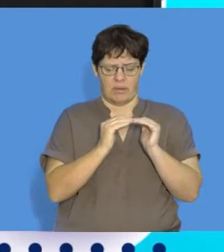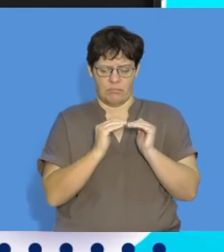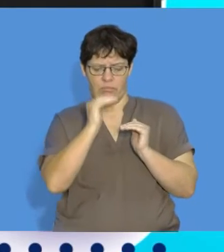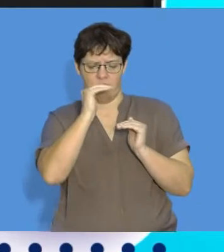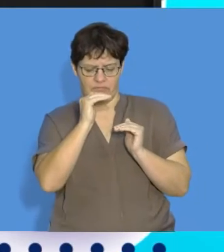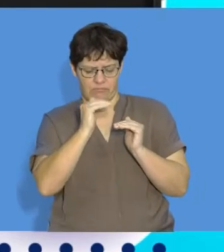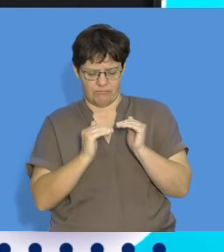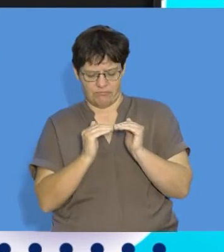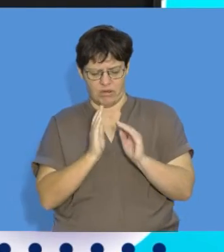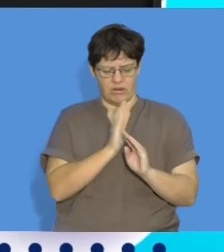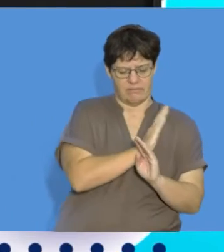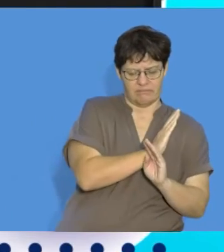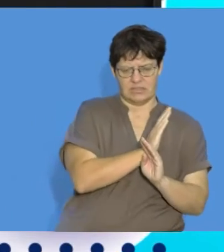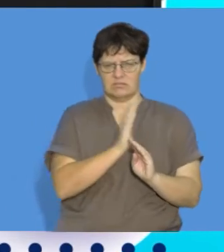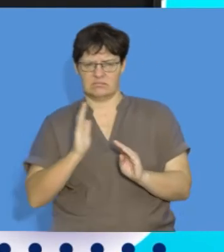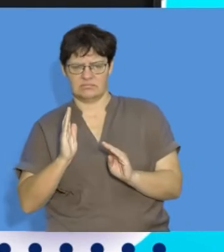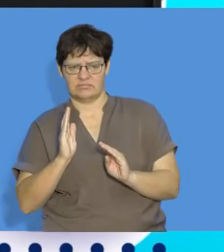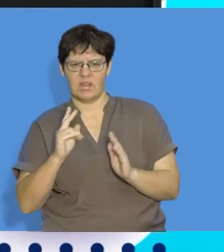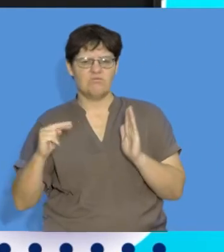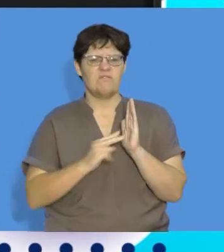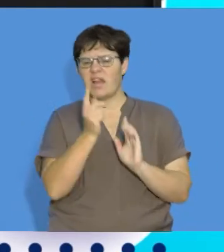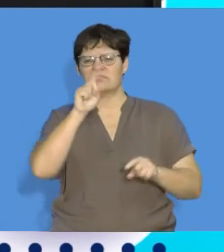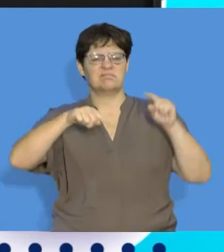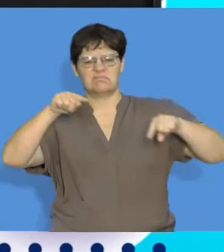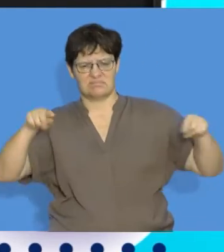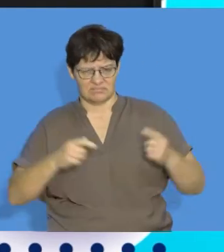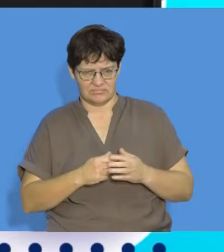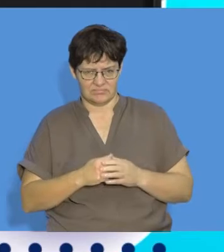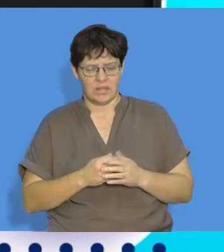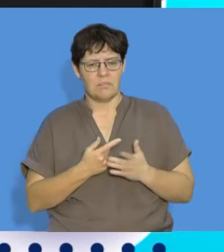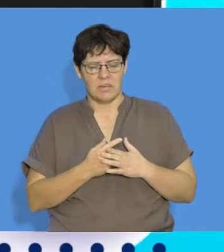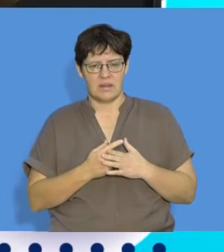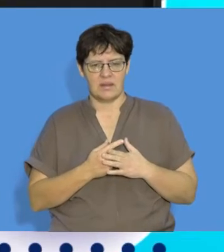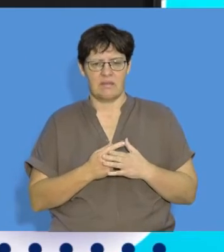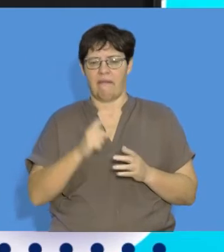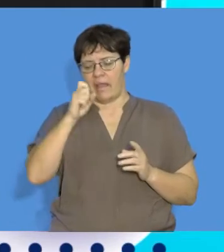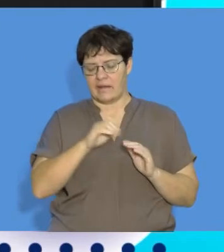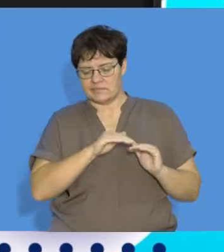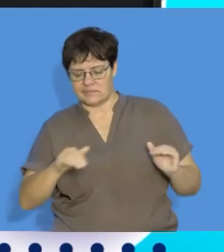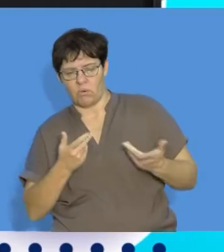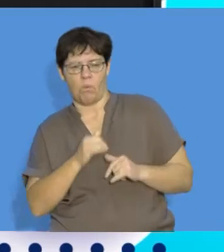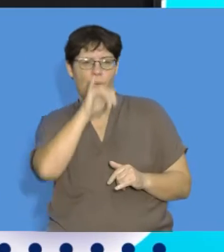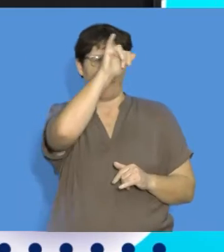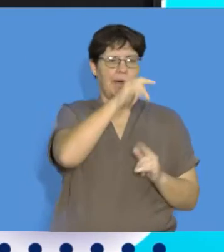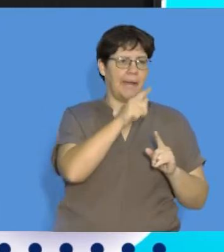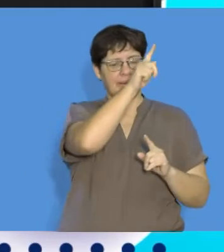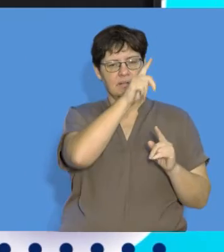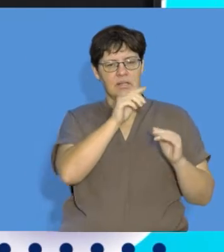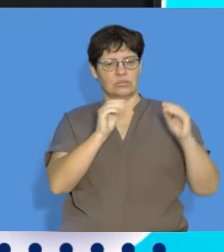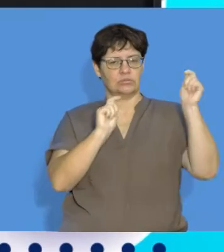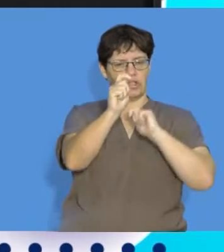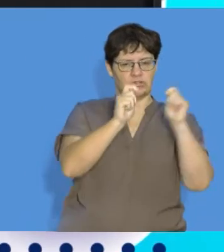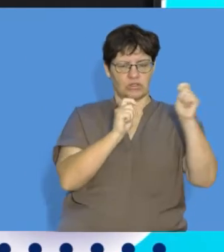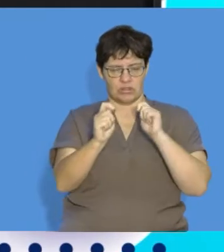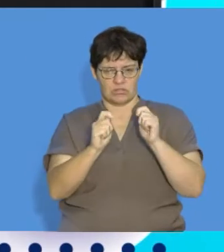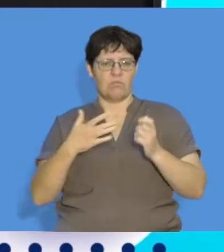it up, down, reflecting it about a certain axis, maybe the x-axis or the y-axis. That's really